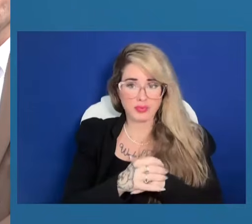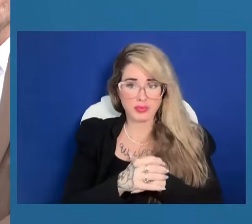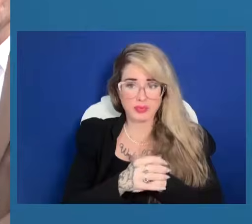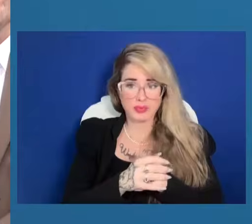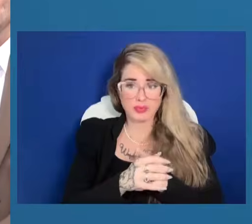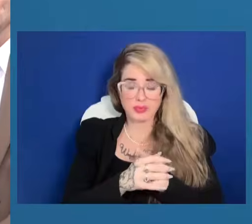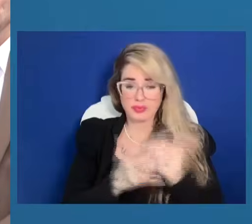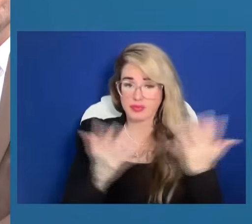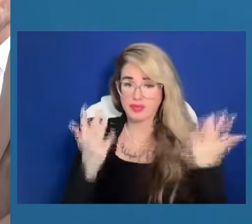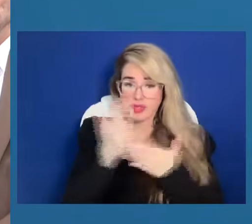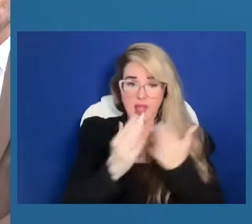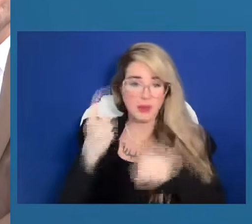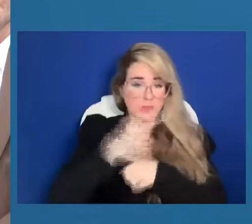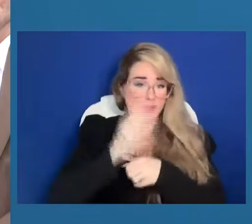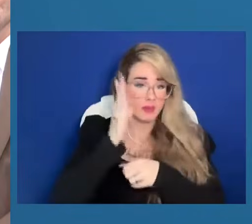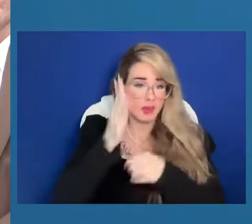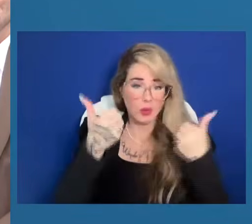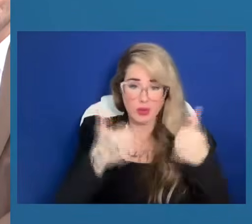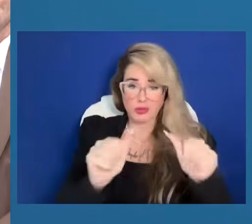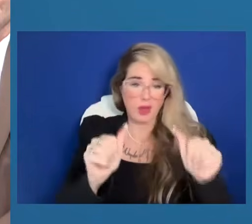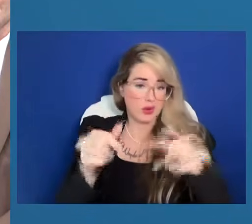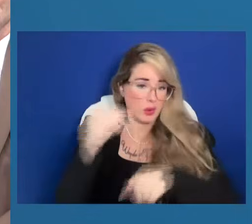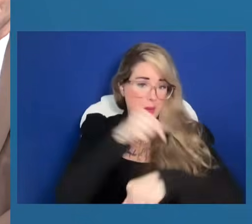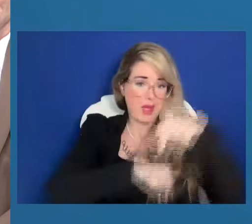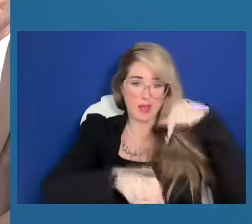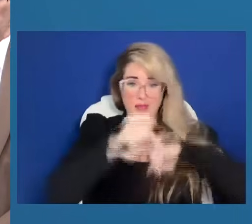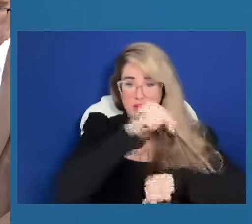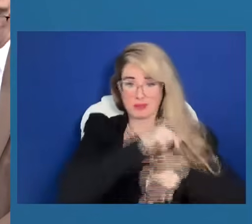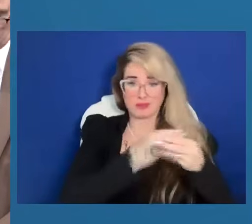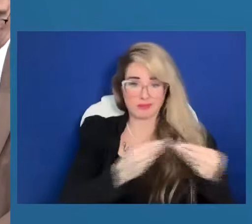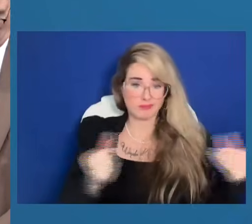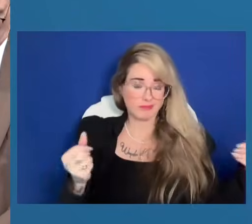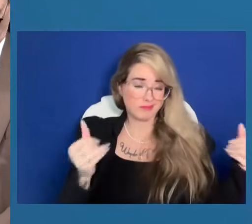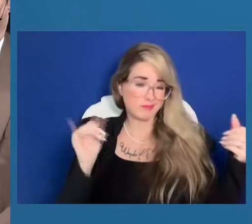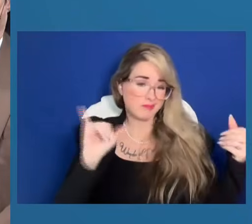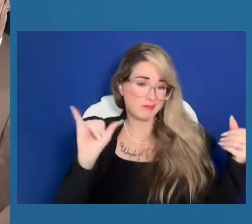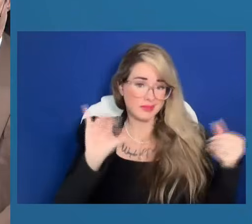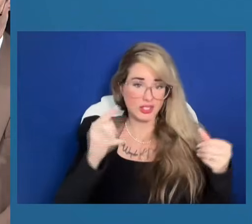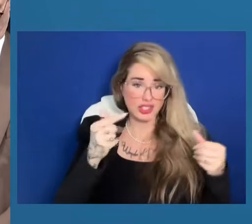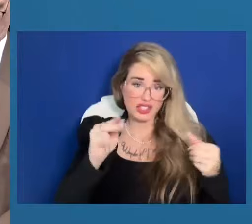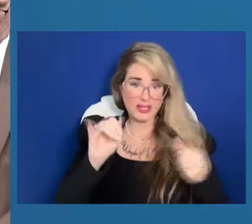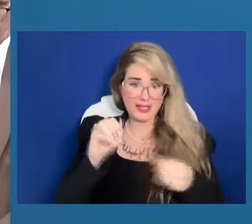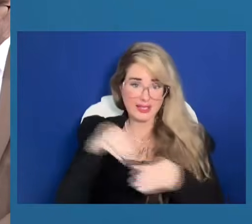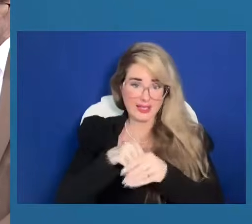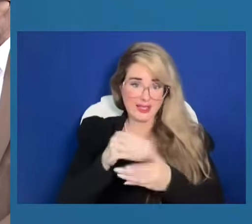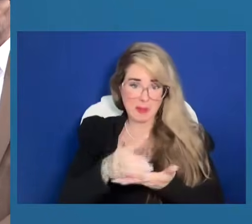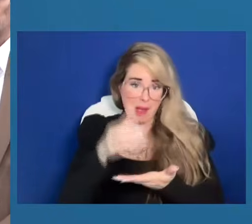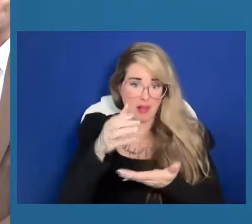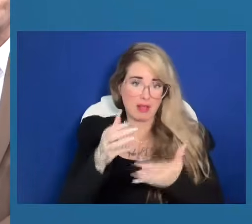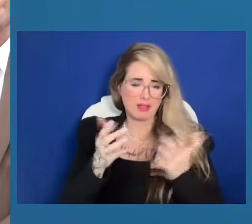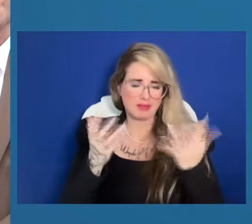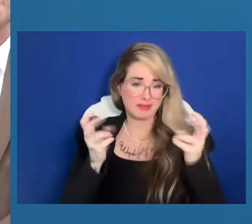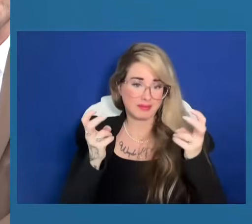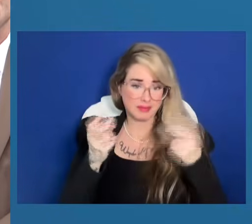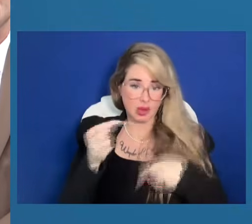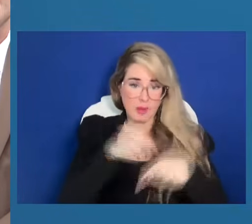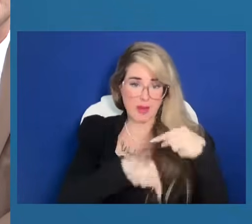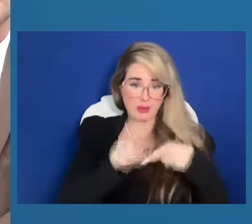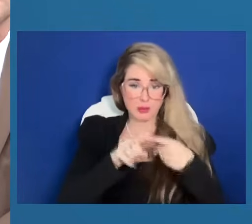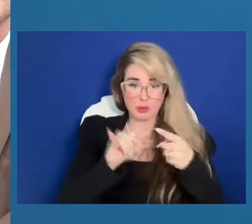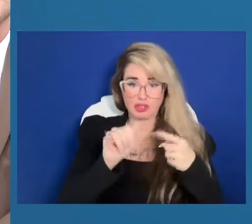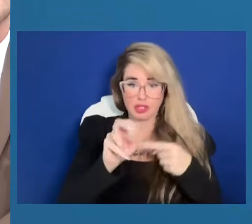Someday we'll try to put the genie back in the bottle, I guess. Go back to January 19,